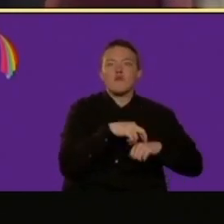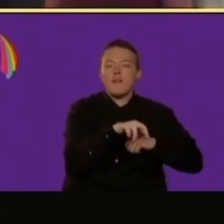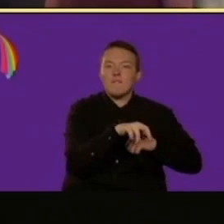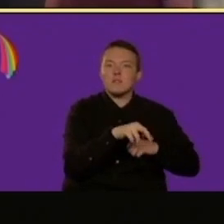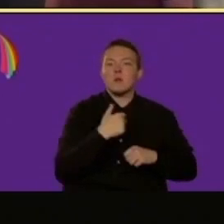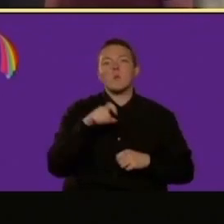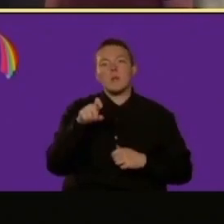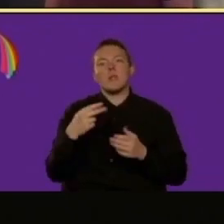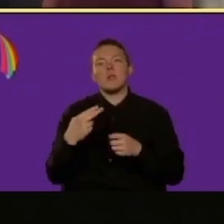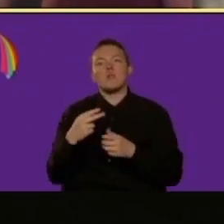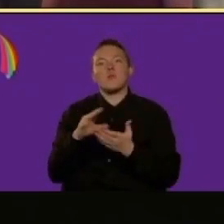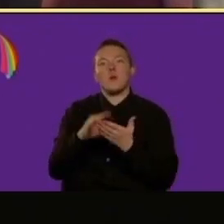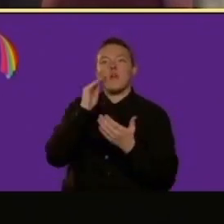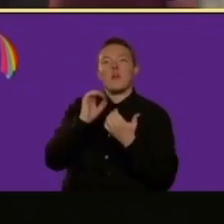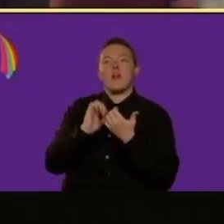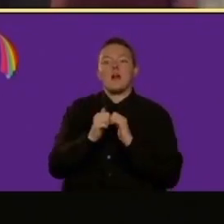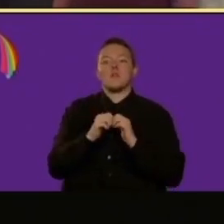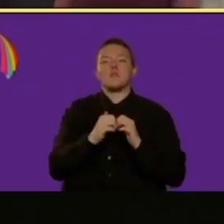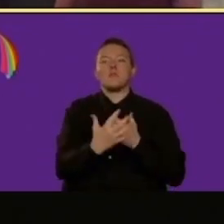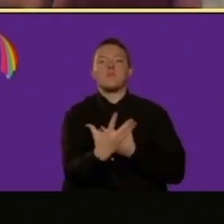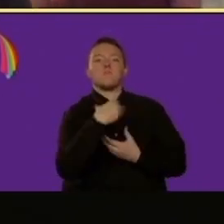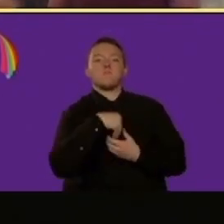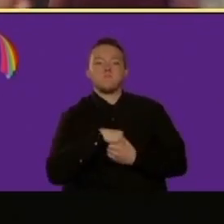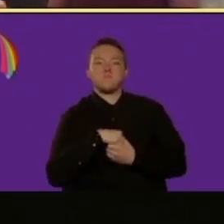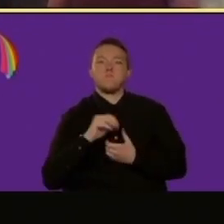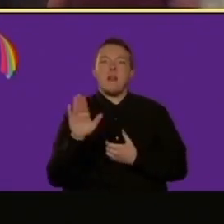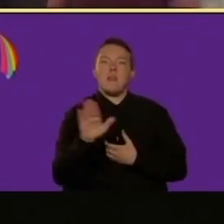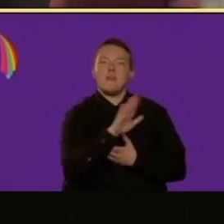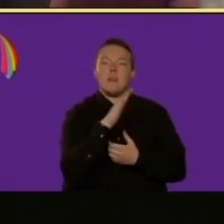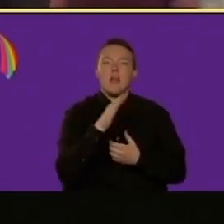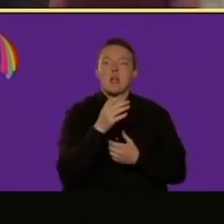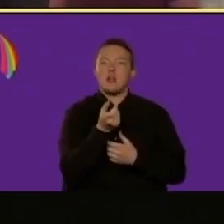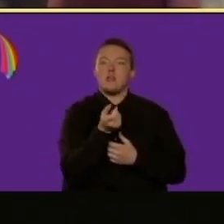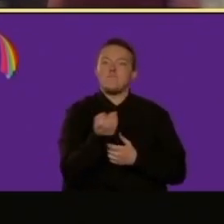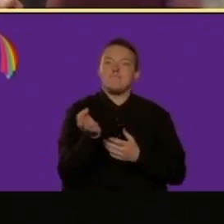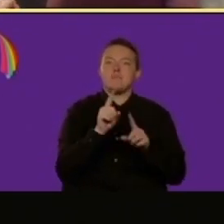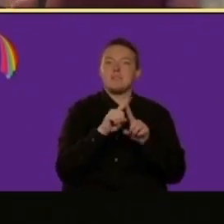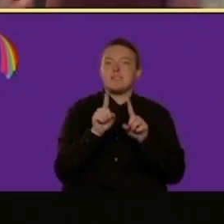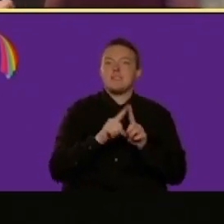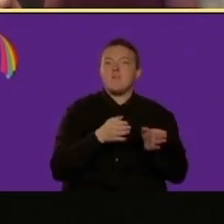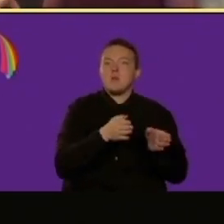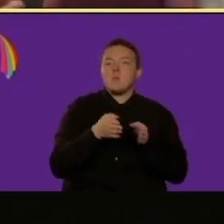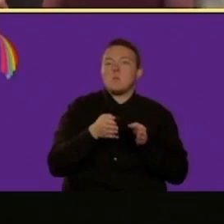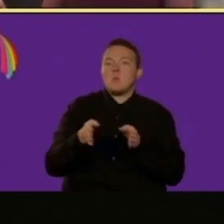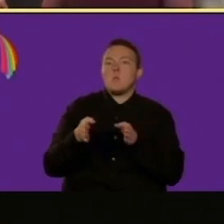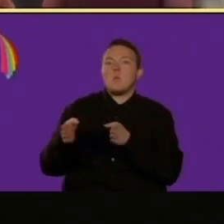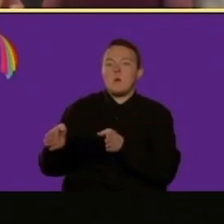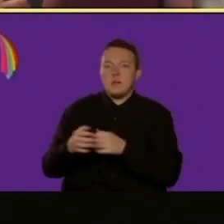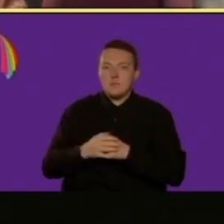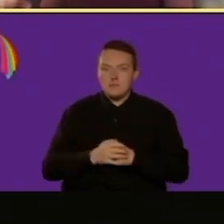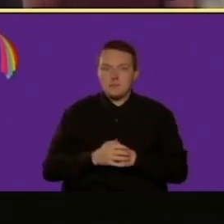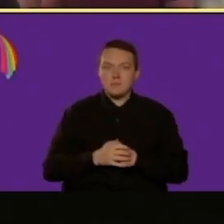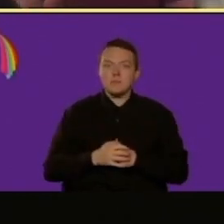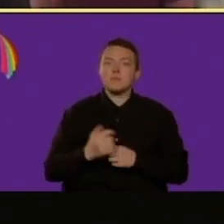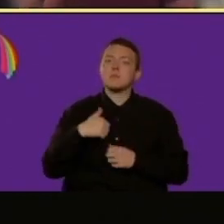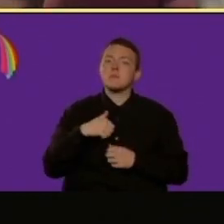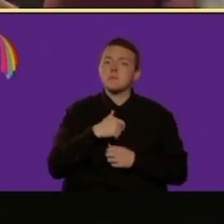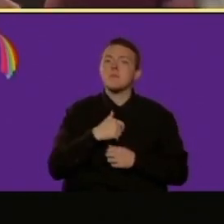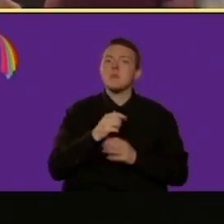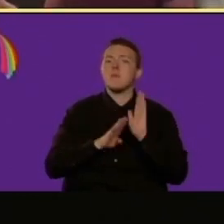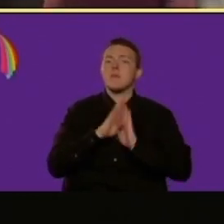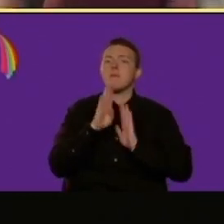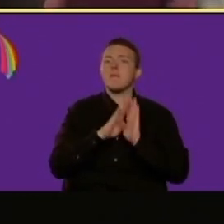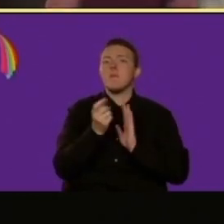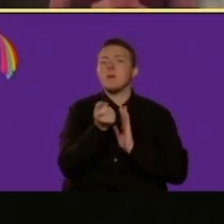of a play, but Ana Castillo said her students would have